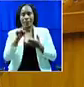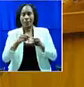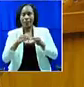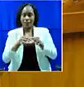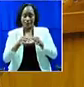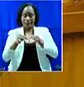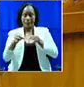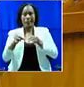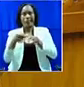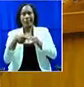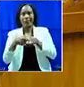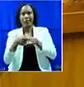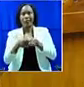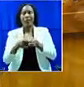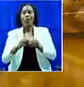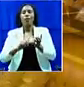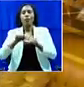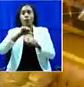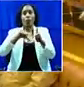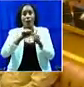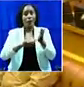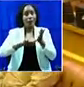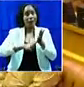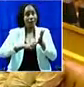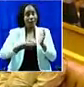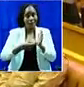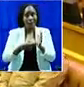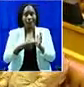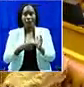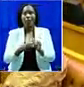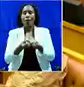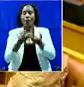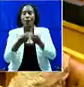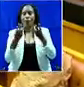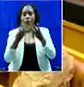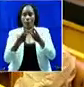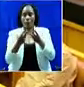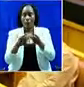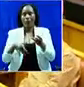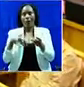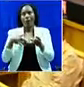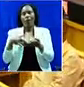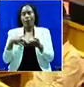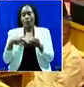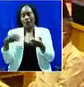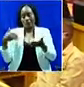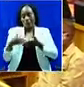kept more than 5 million people above the food poverty line during the past